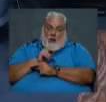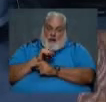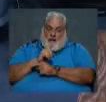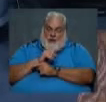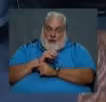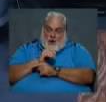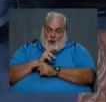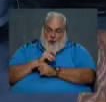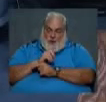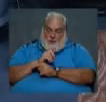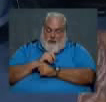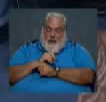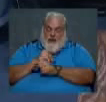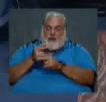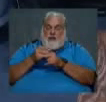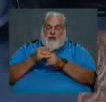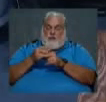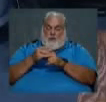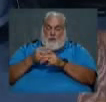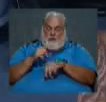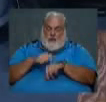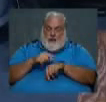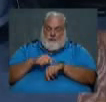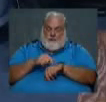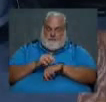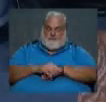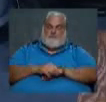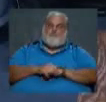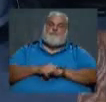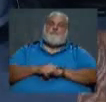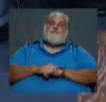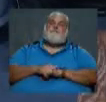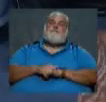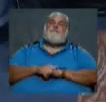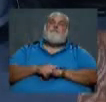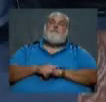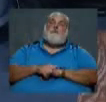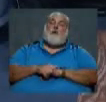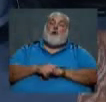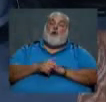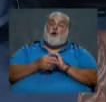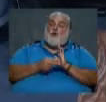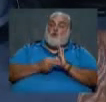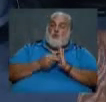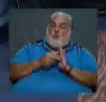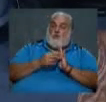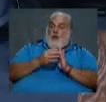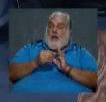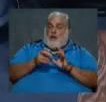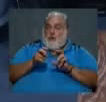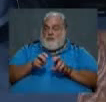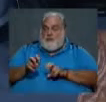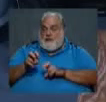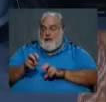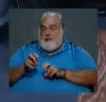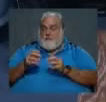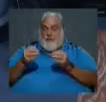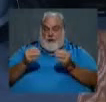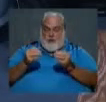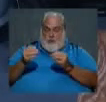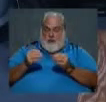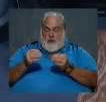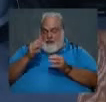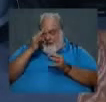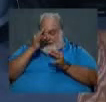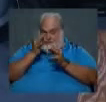them to get back on their feet. Now, Truth in Transitions is a ministry. It's faith-based, so